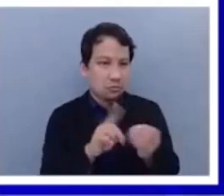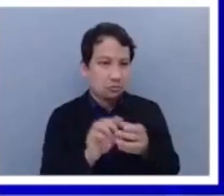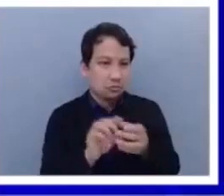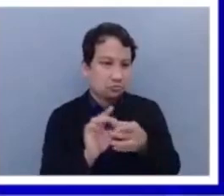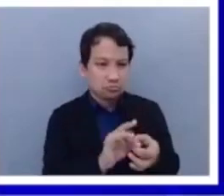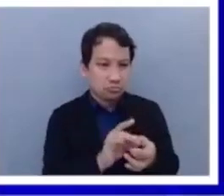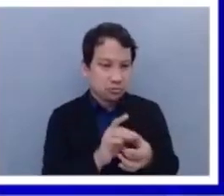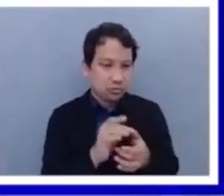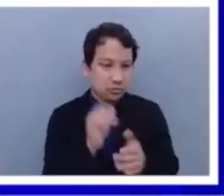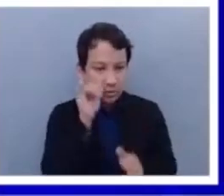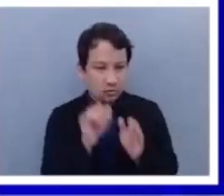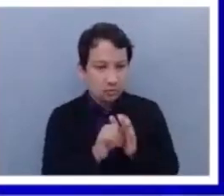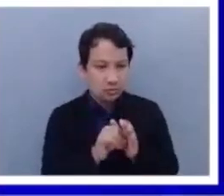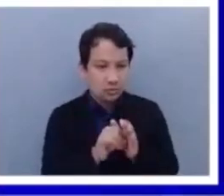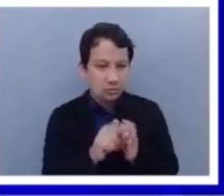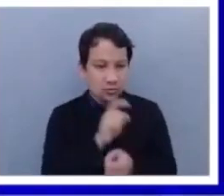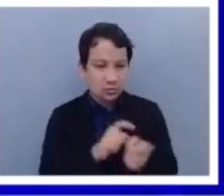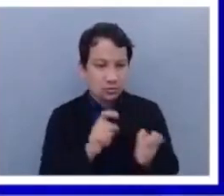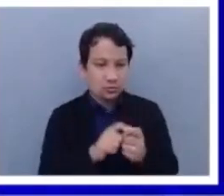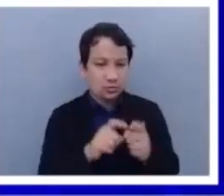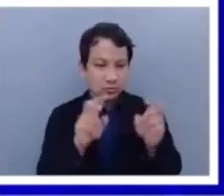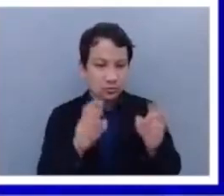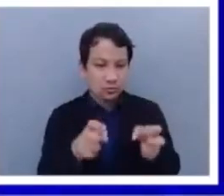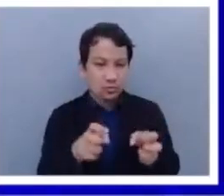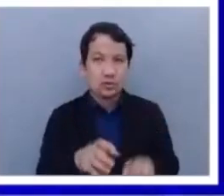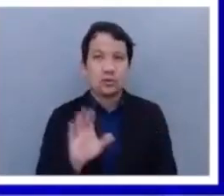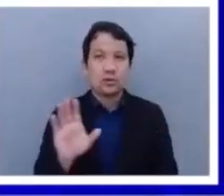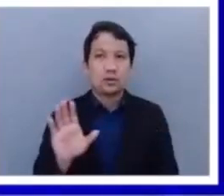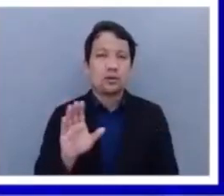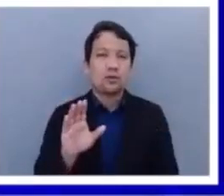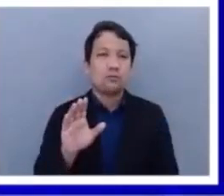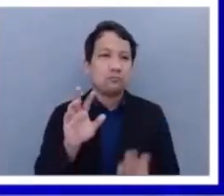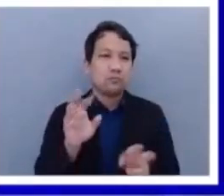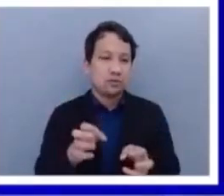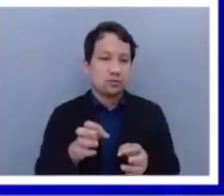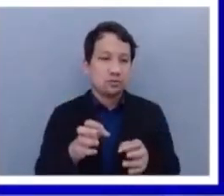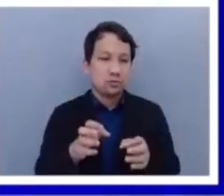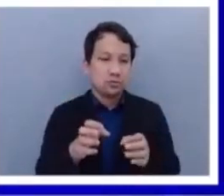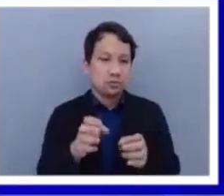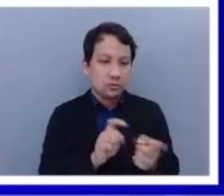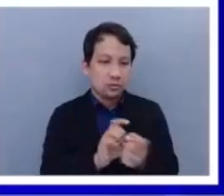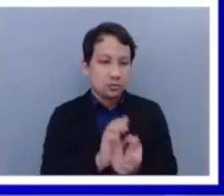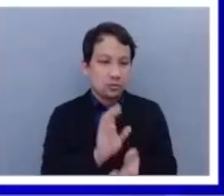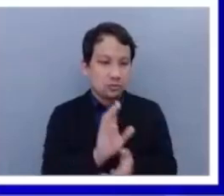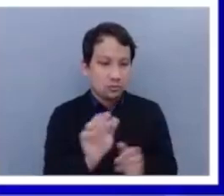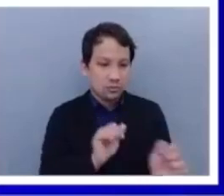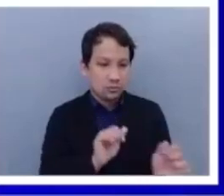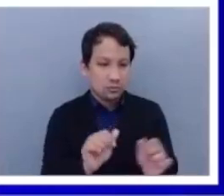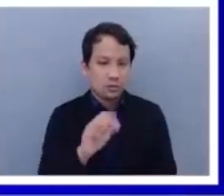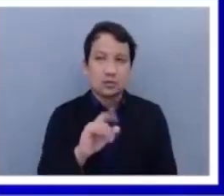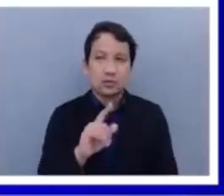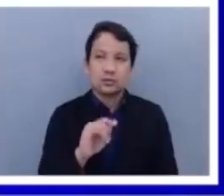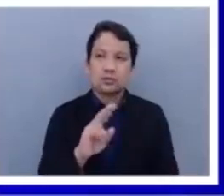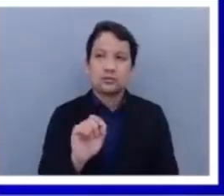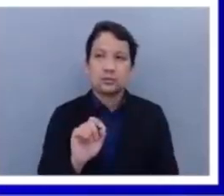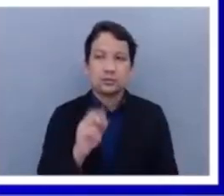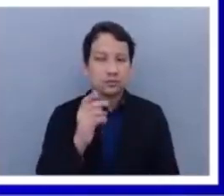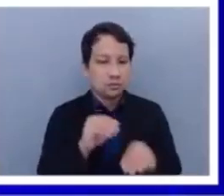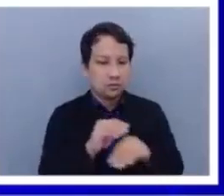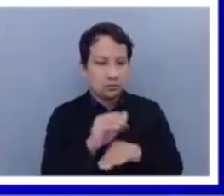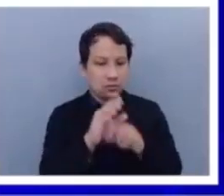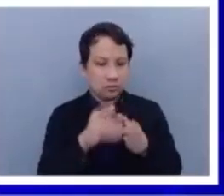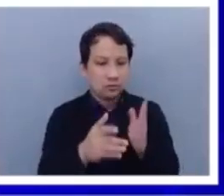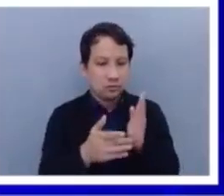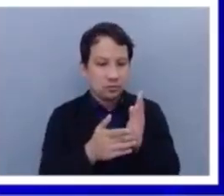to identify the specific code, no, for this particular activity. I will consult our technical staff on